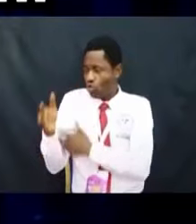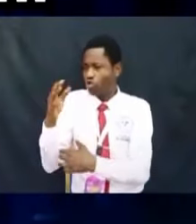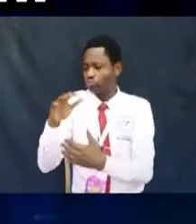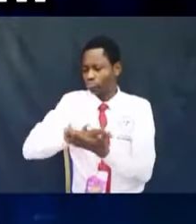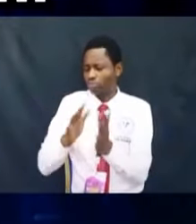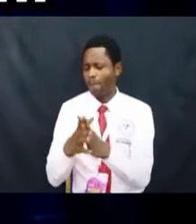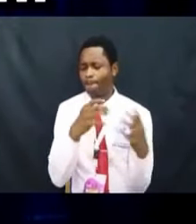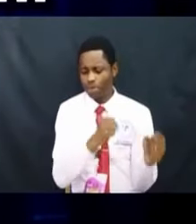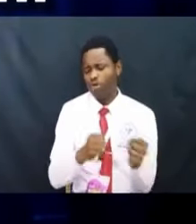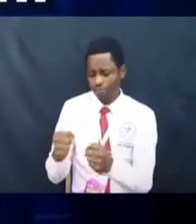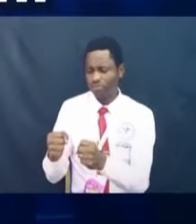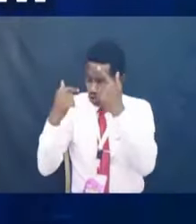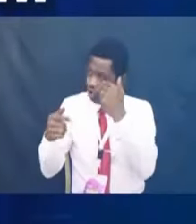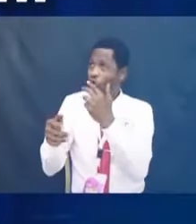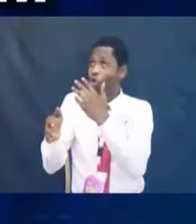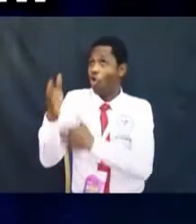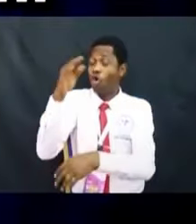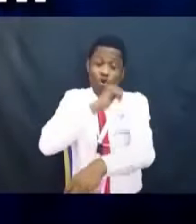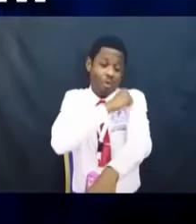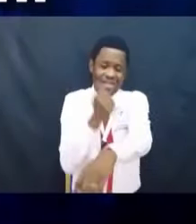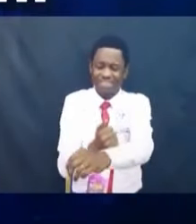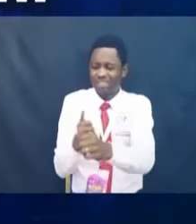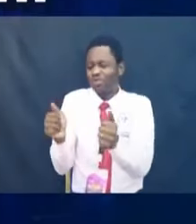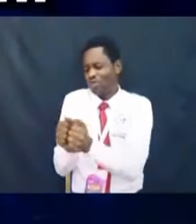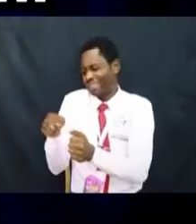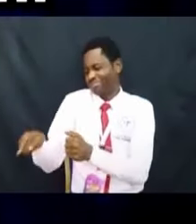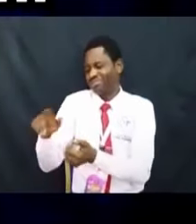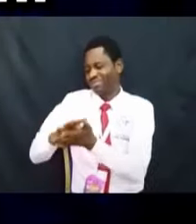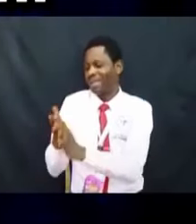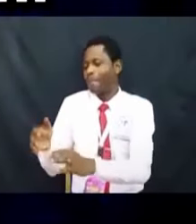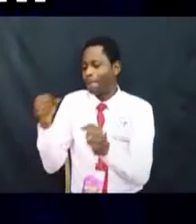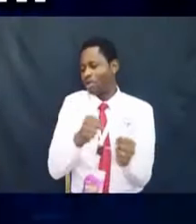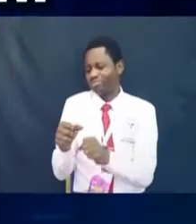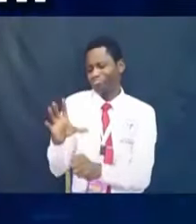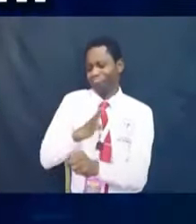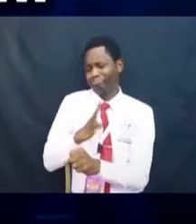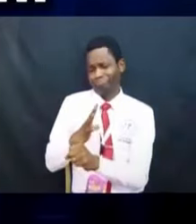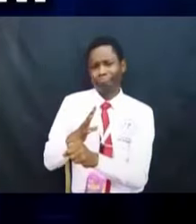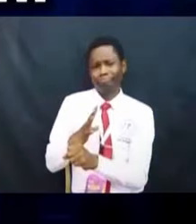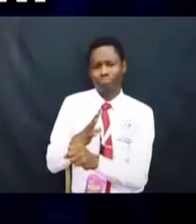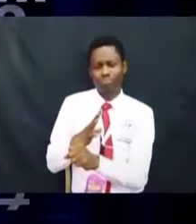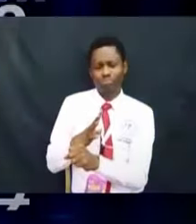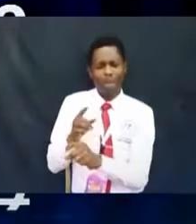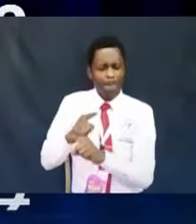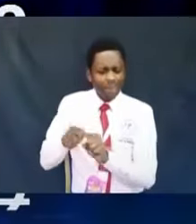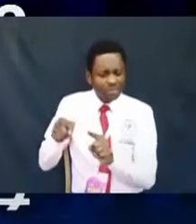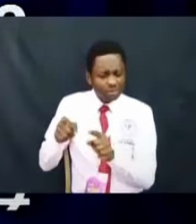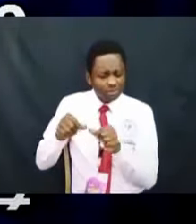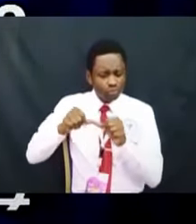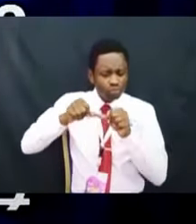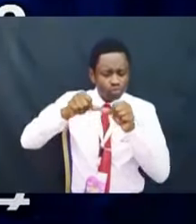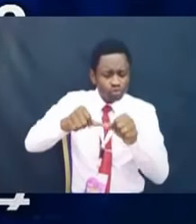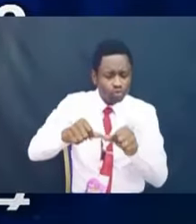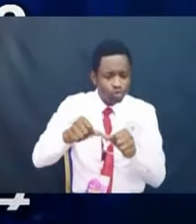more and more powerful because the Lord Almighty was with him. But look at the verse 10, the